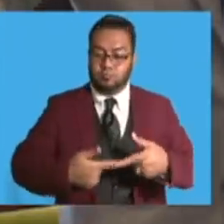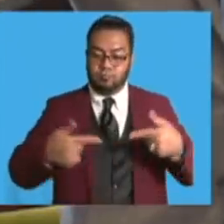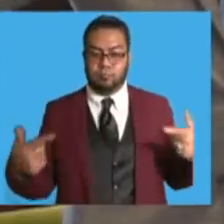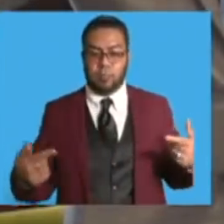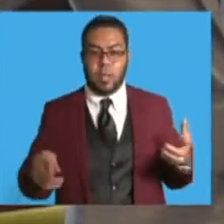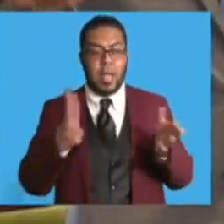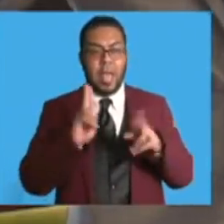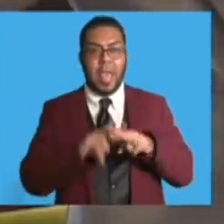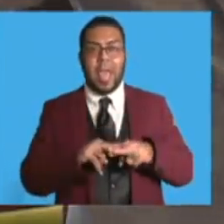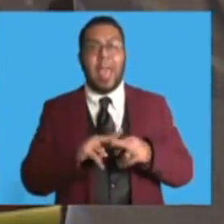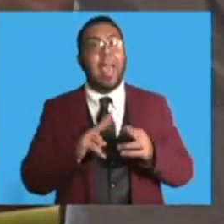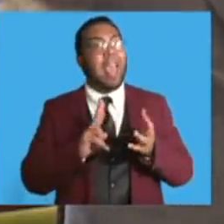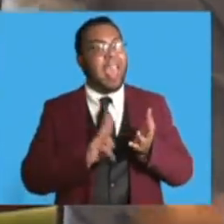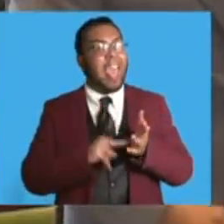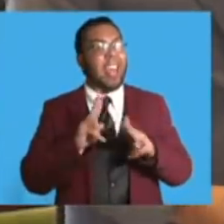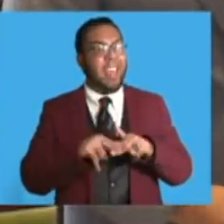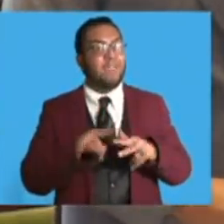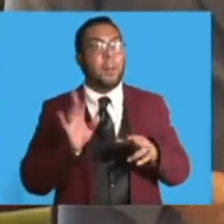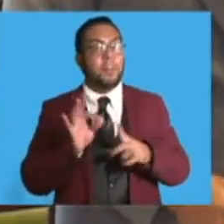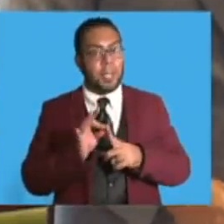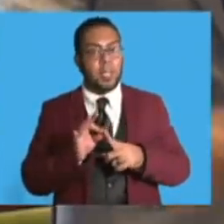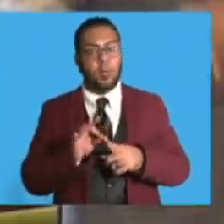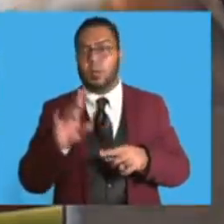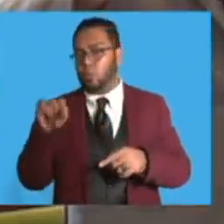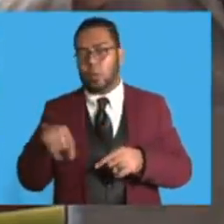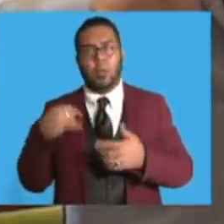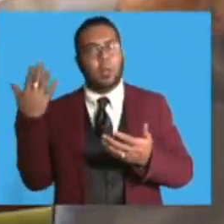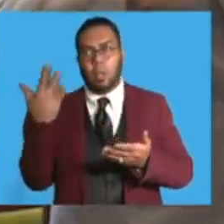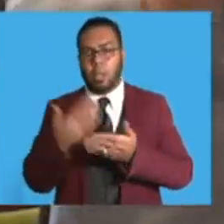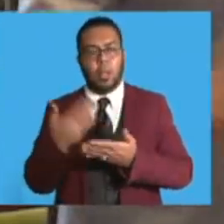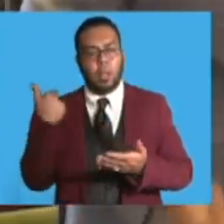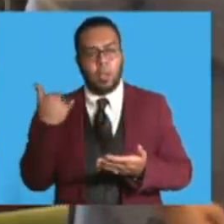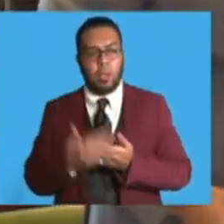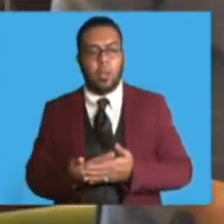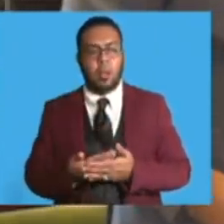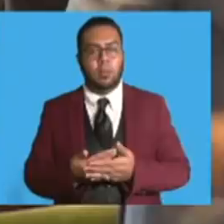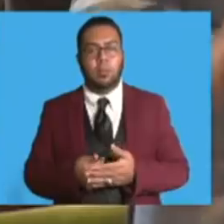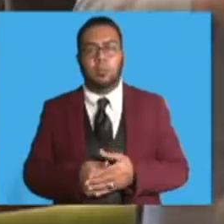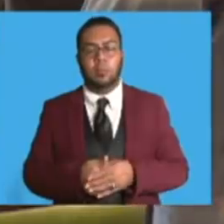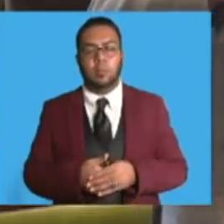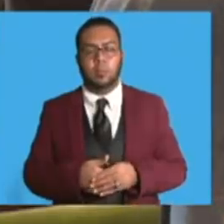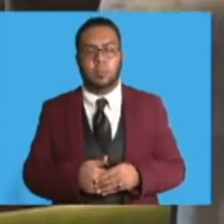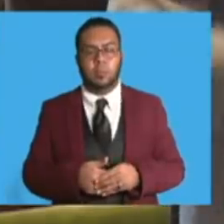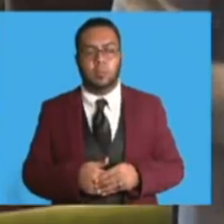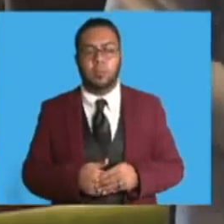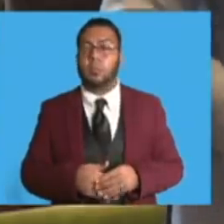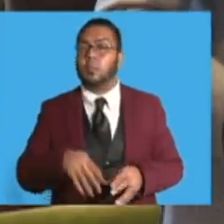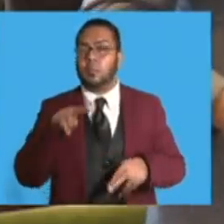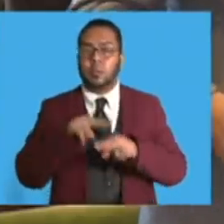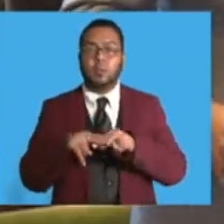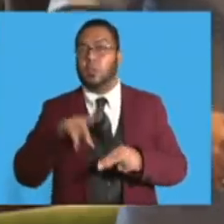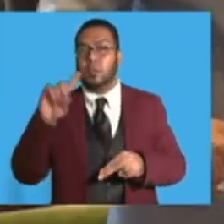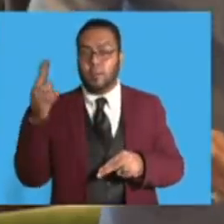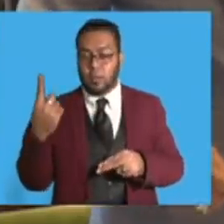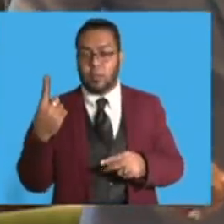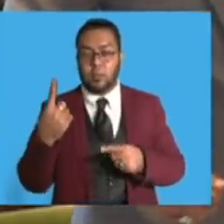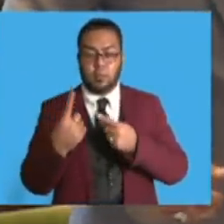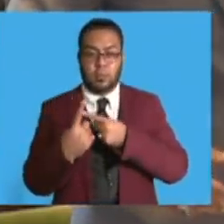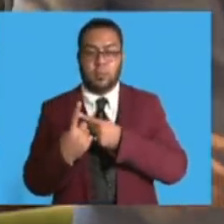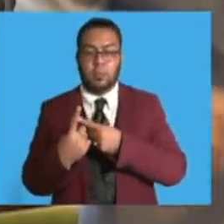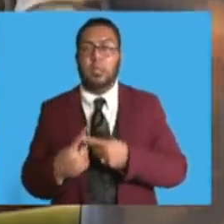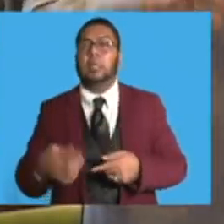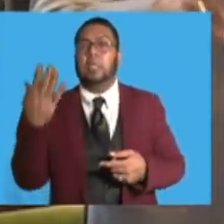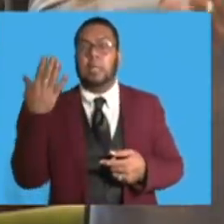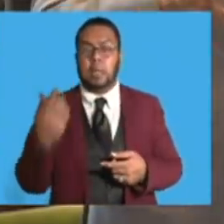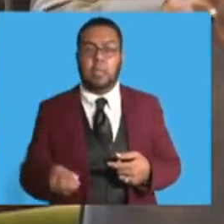NFP was doing all sorts of shenanigans and deals and what have you. Fiji First, Madam Speaker,